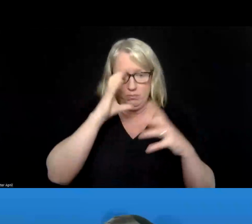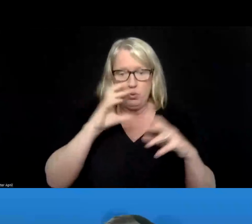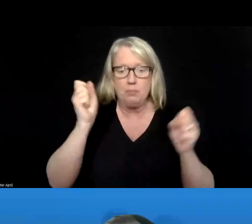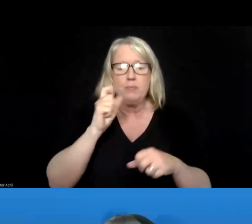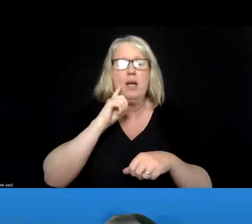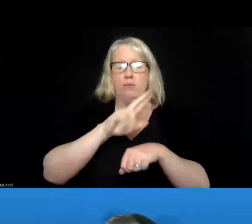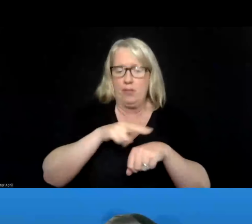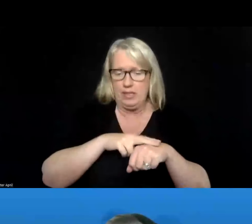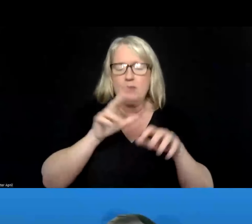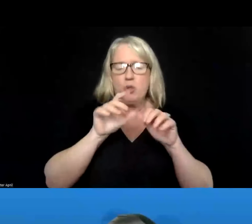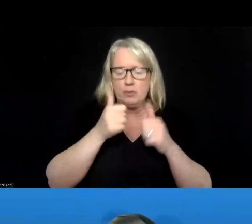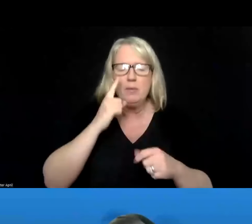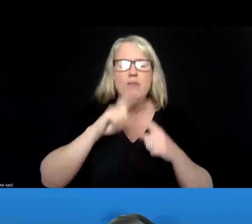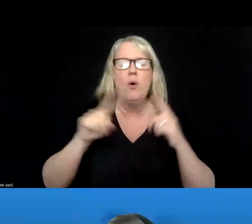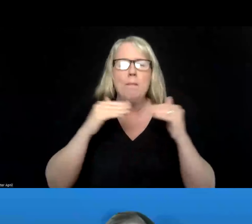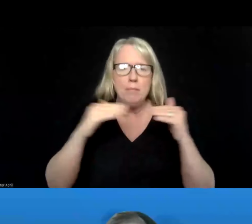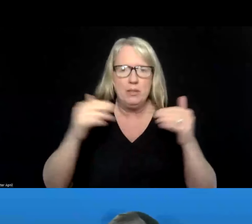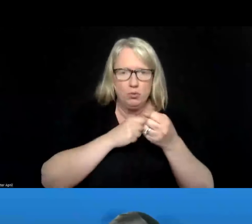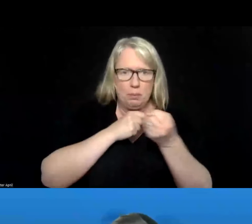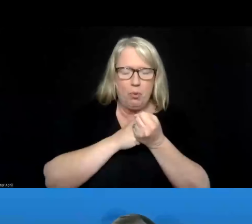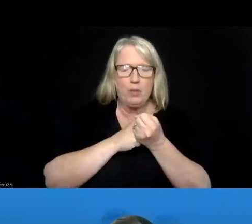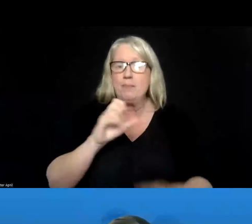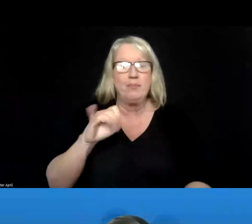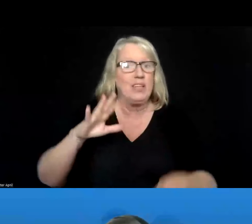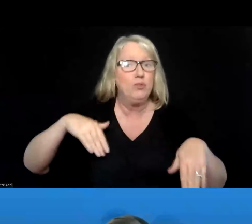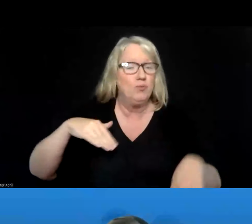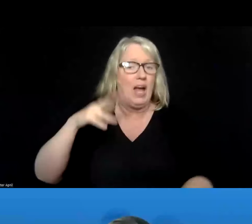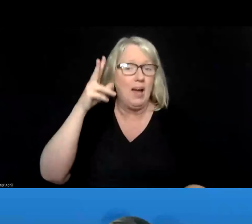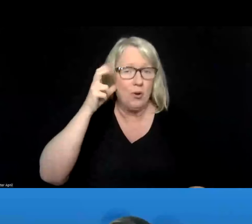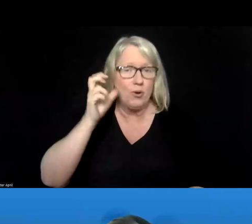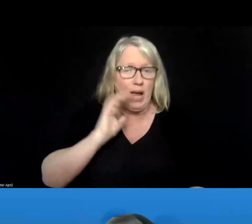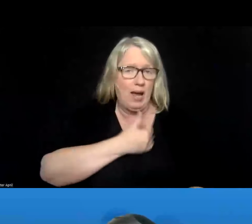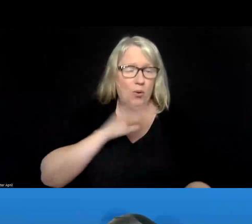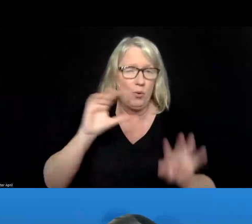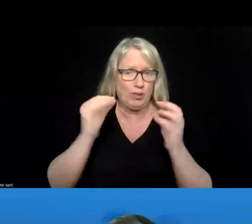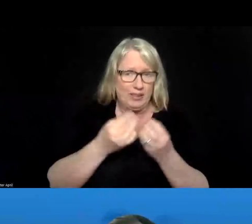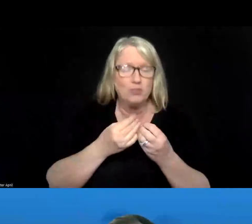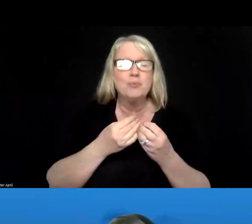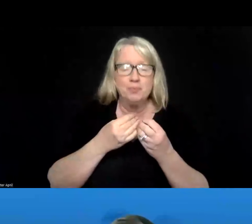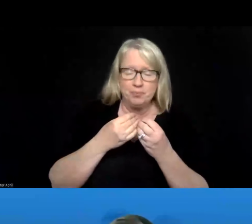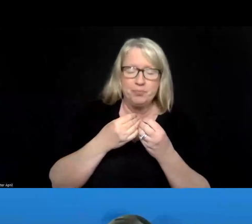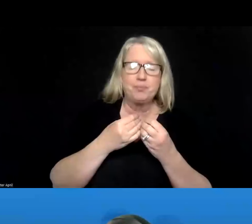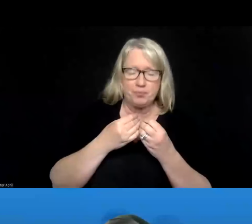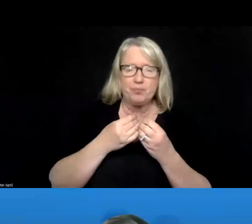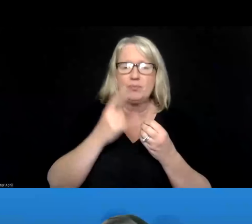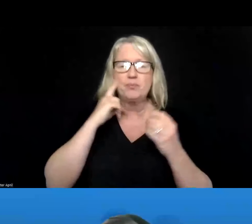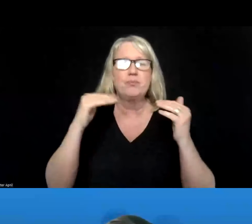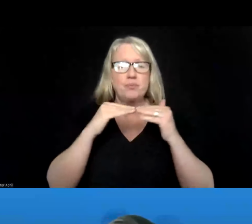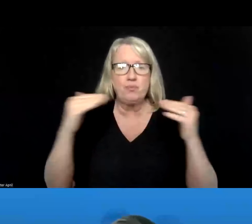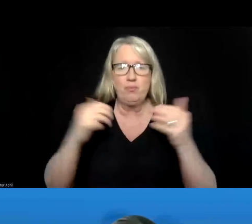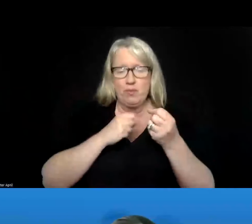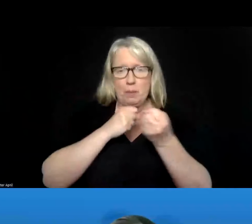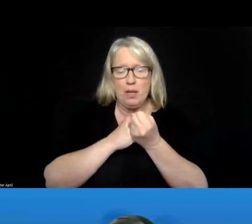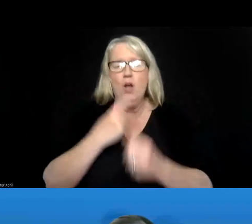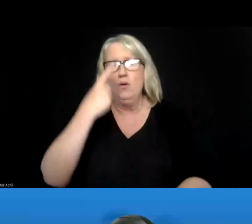National Association of Peer Supporters. And if you haven't heard of us yet, we are an organization by peer supporters for